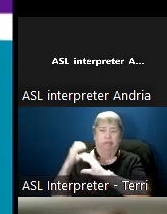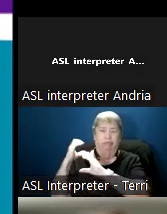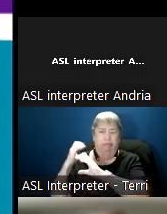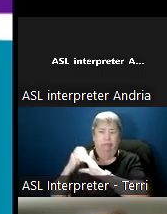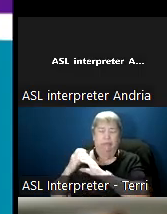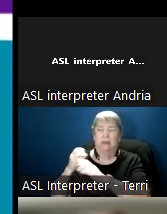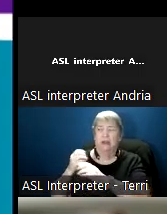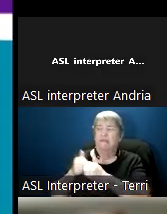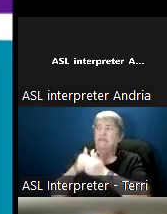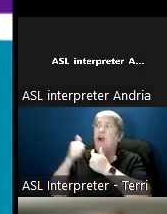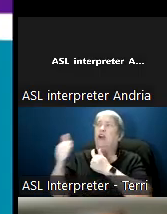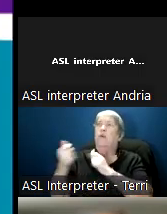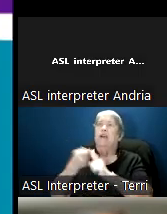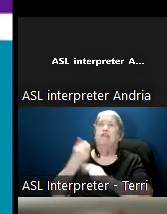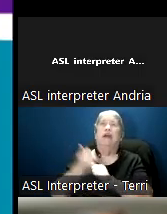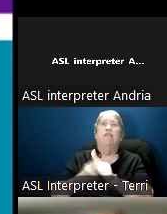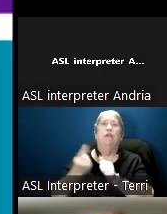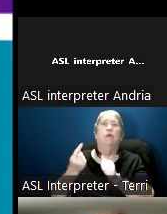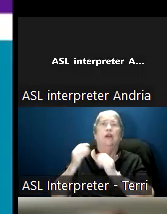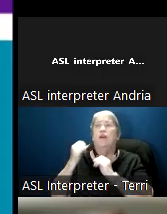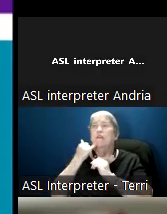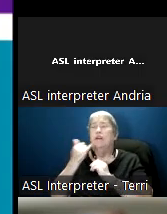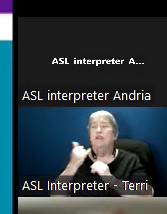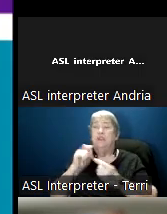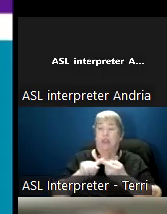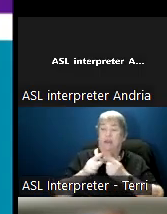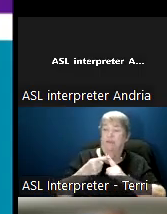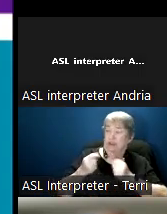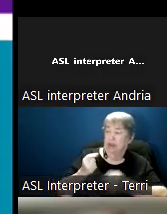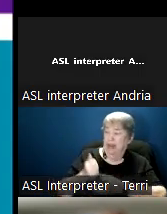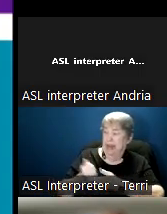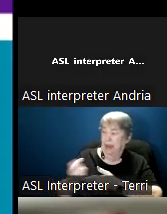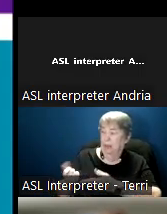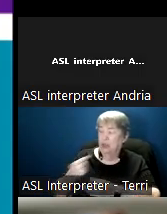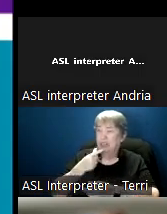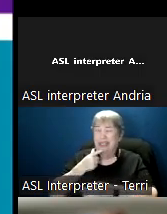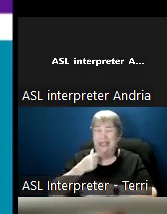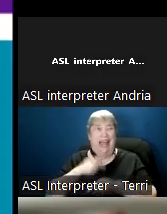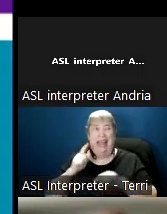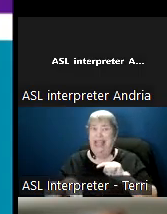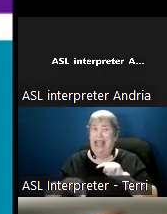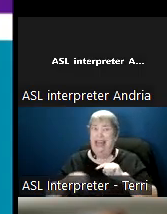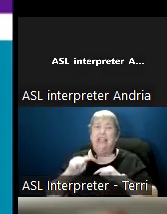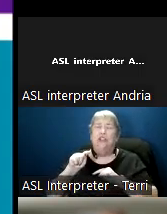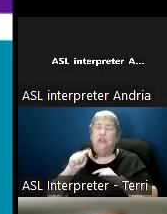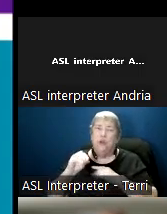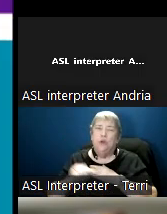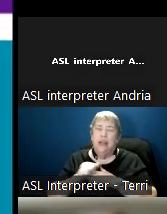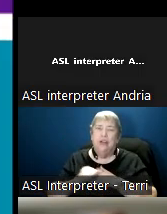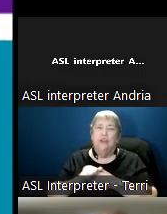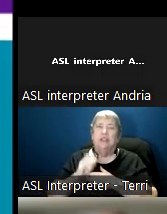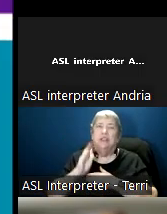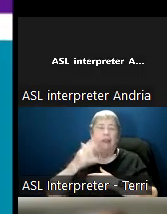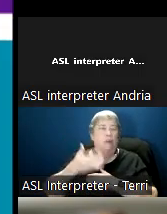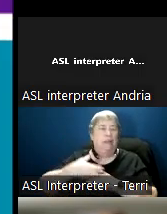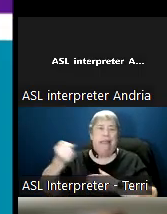children, her friends tried to get her to leave and she was like, I can't, it's too dangerous. He'll take the kids. I'll